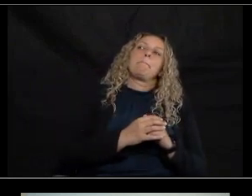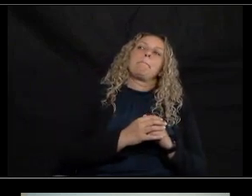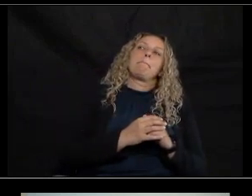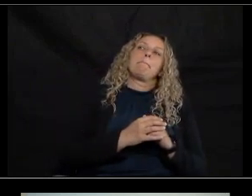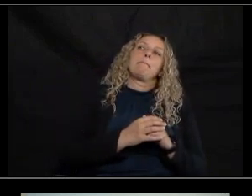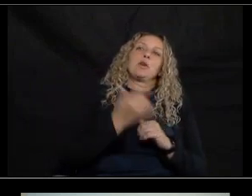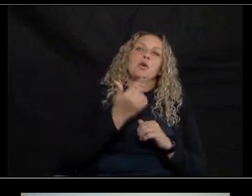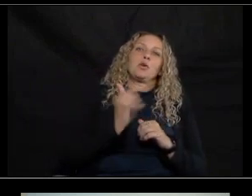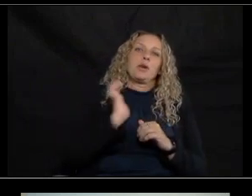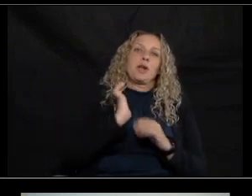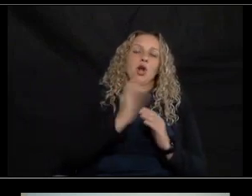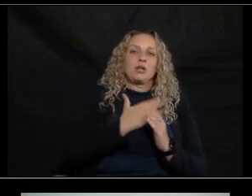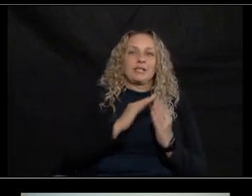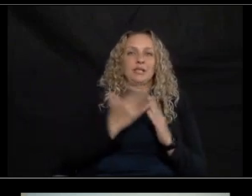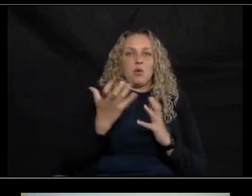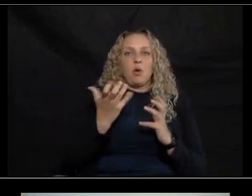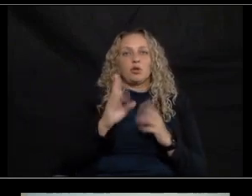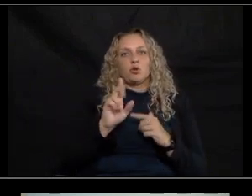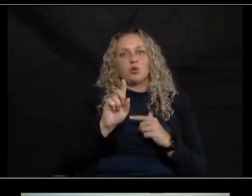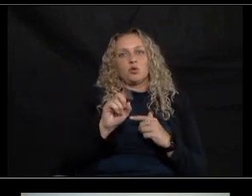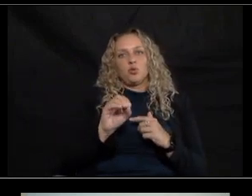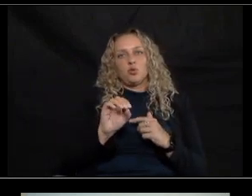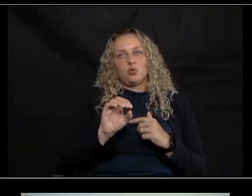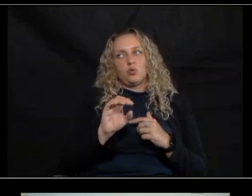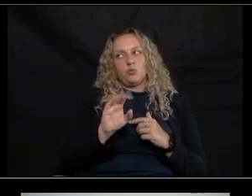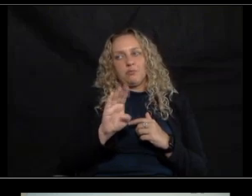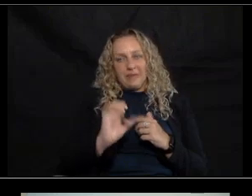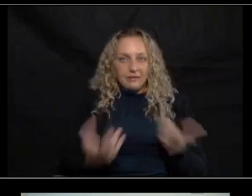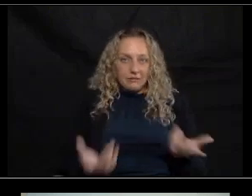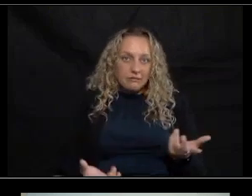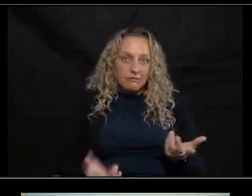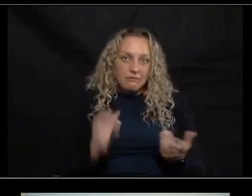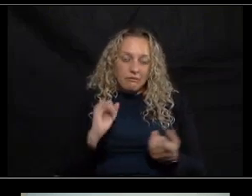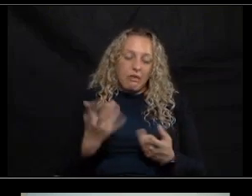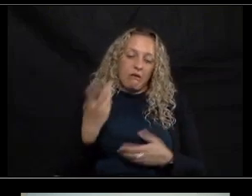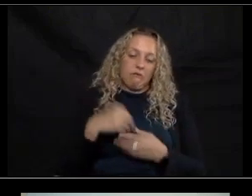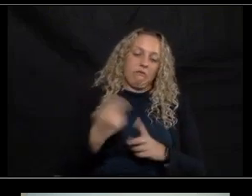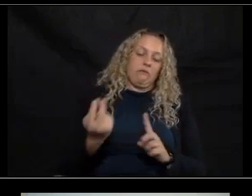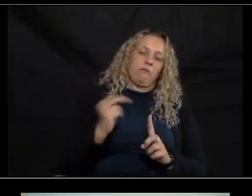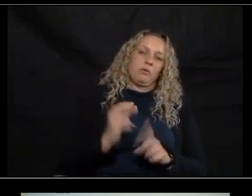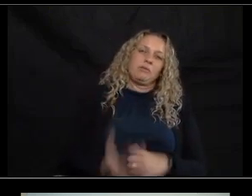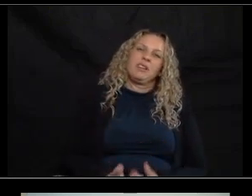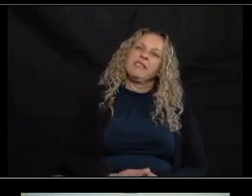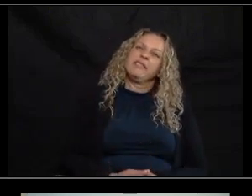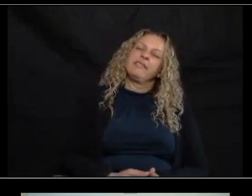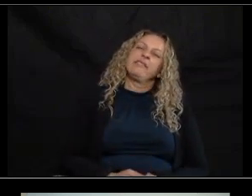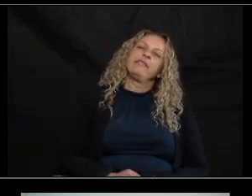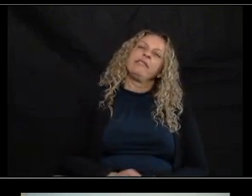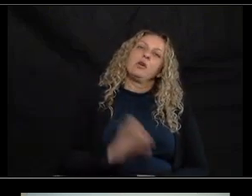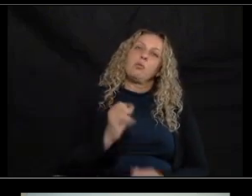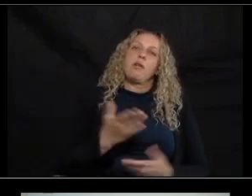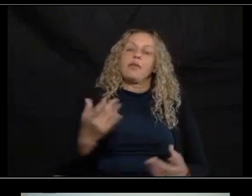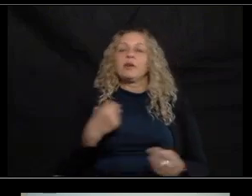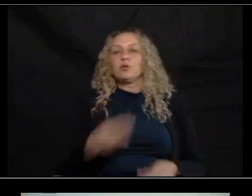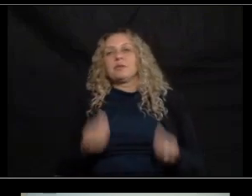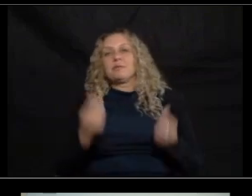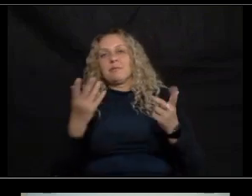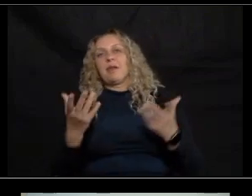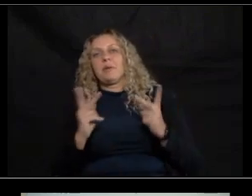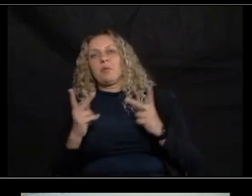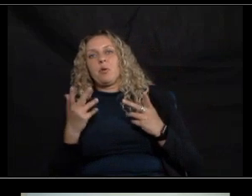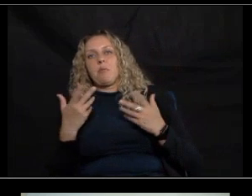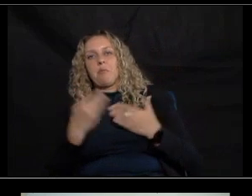green our city wants to be. And we can put that in perspective, because it'd be one thing to spend people's money